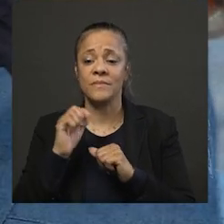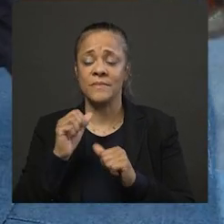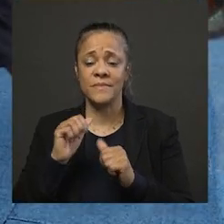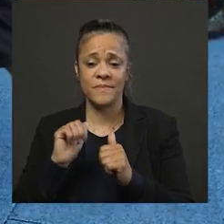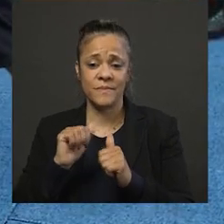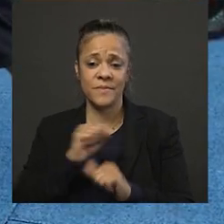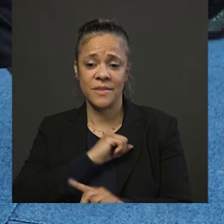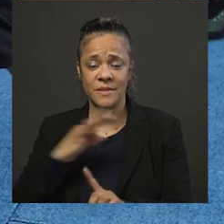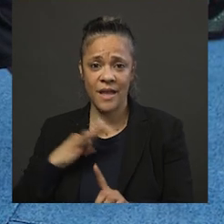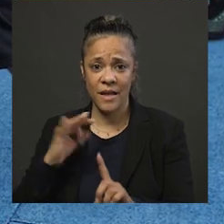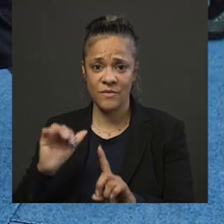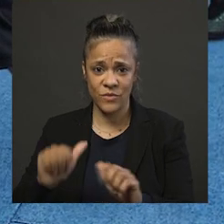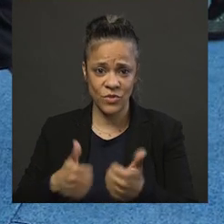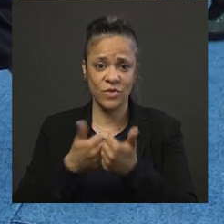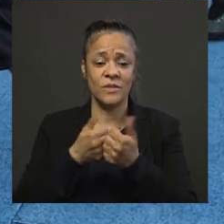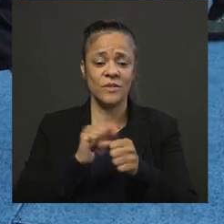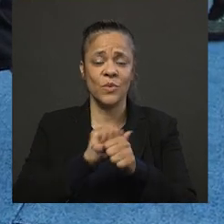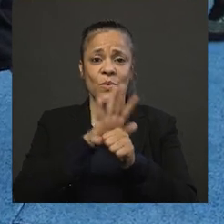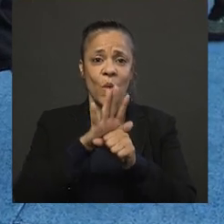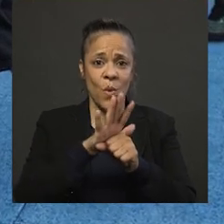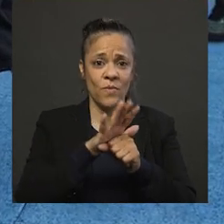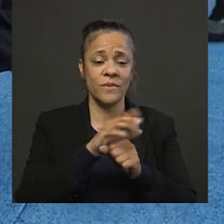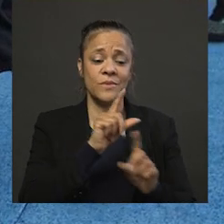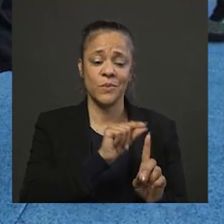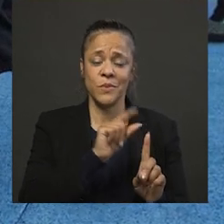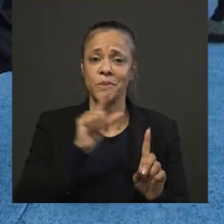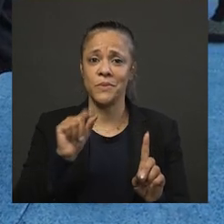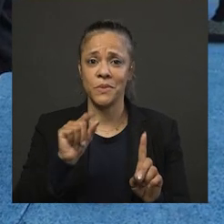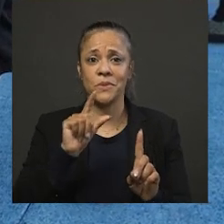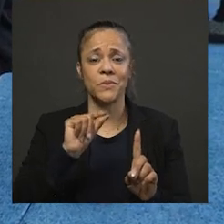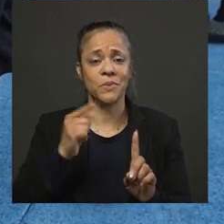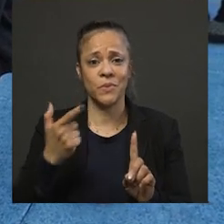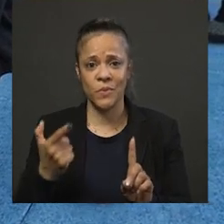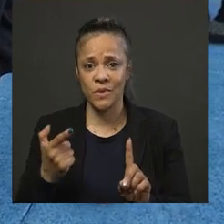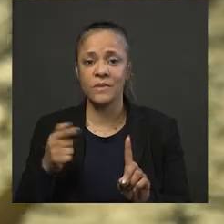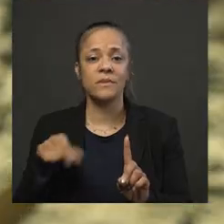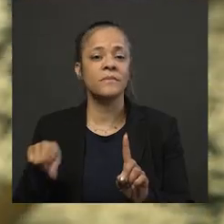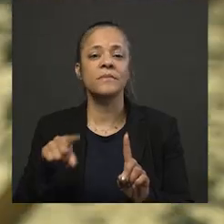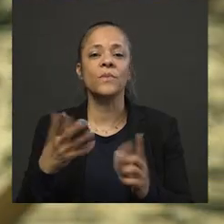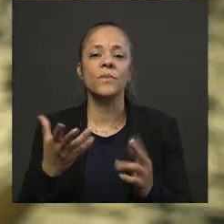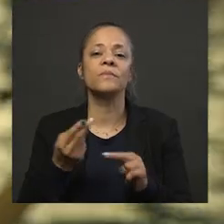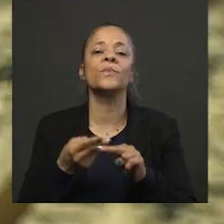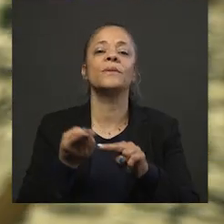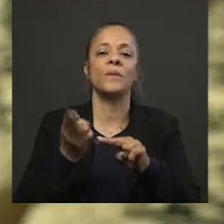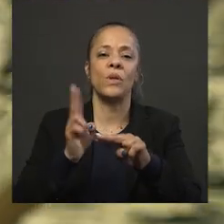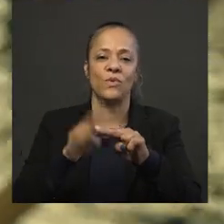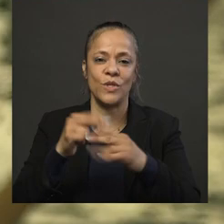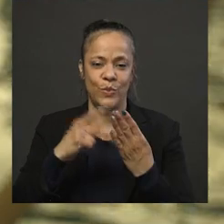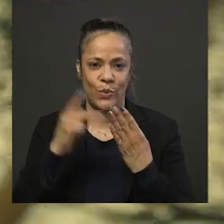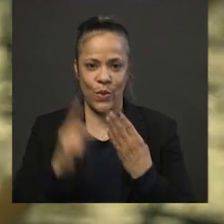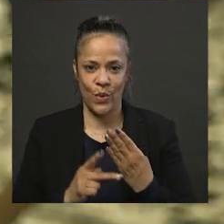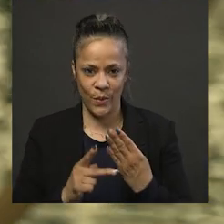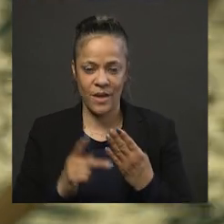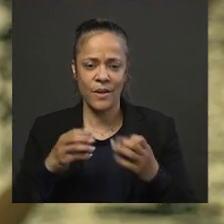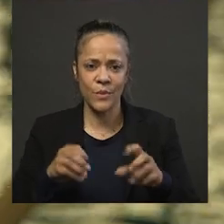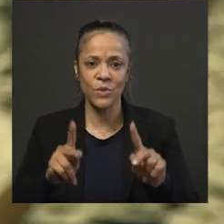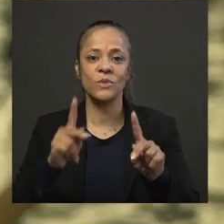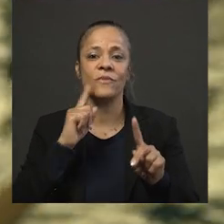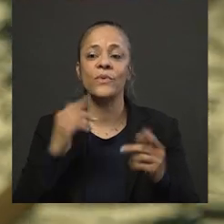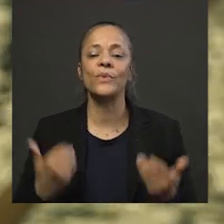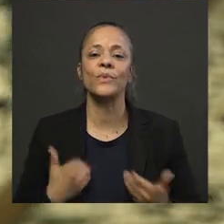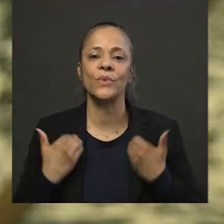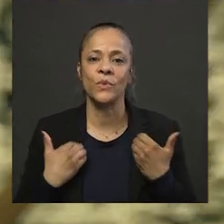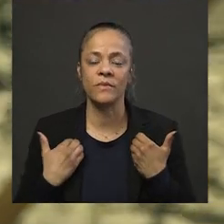meet the challenges presented by COVID in 2020 and 2021 by actually increasing our programming and opportunities for youth